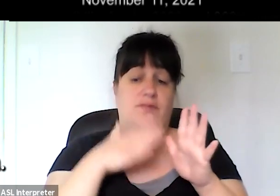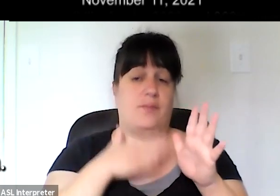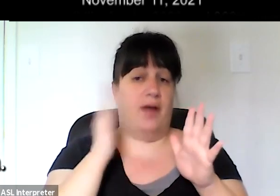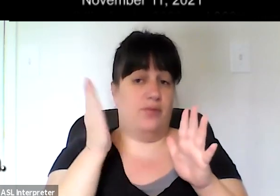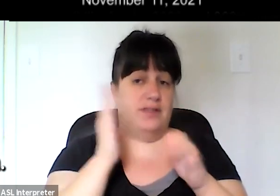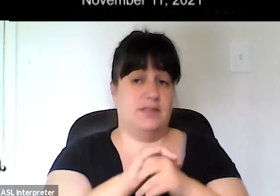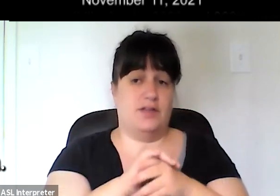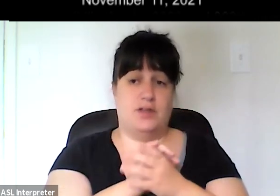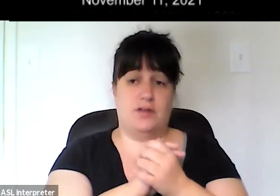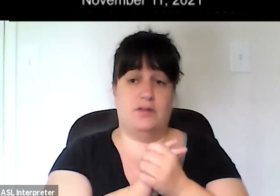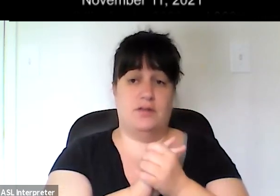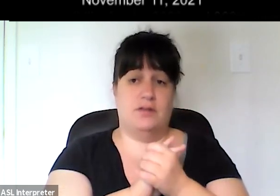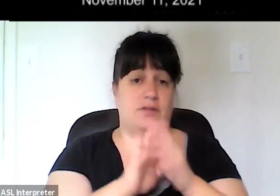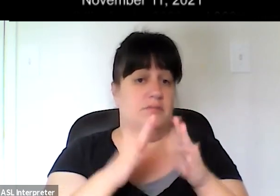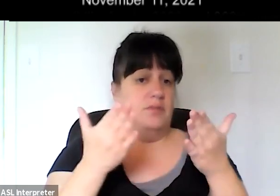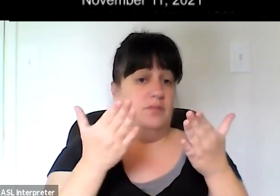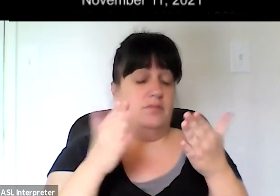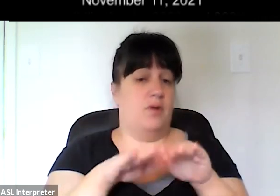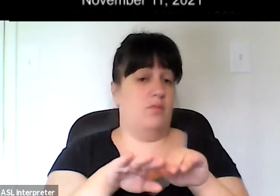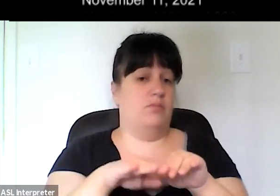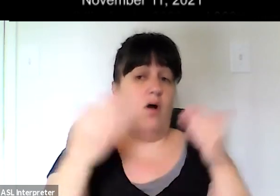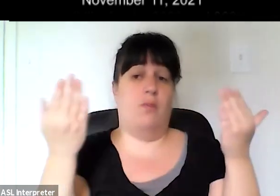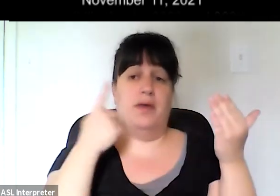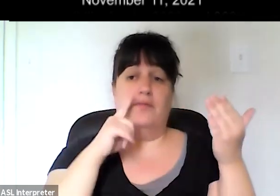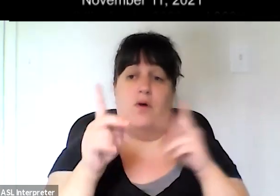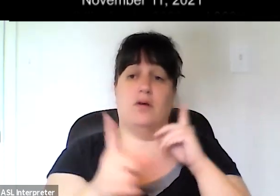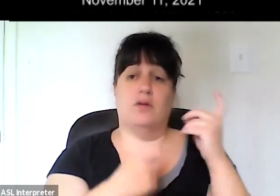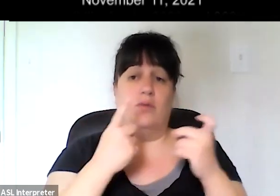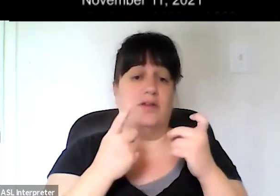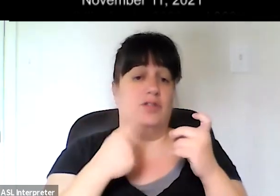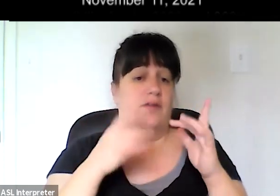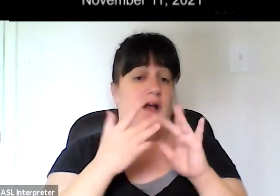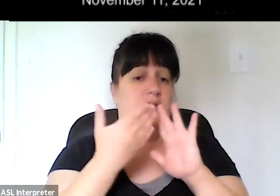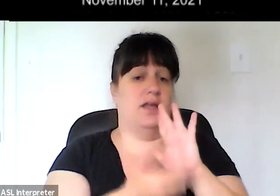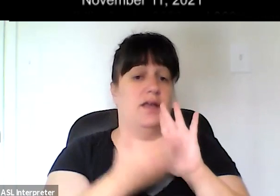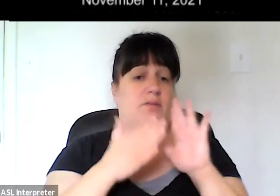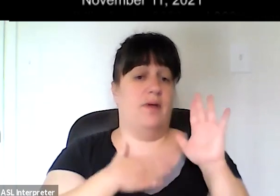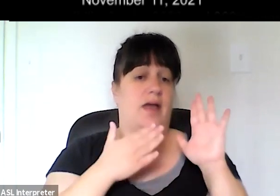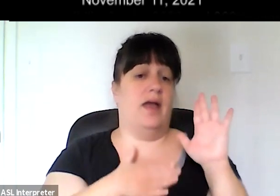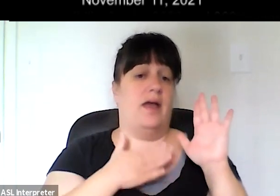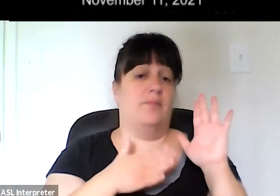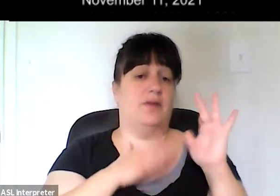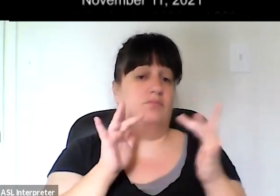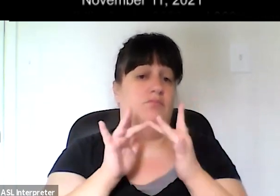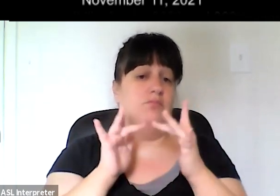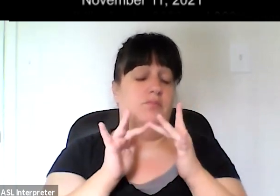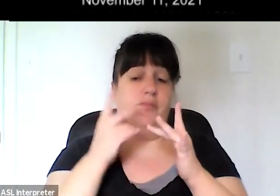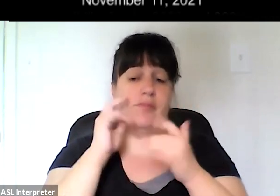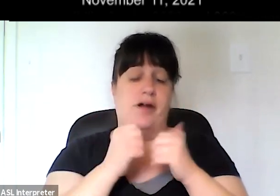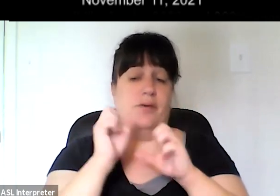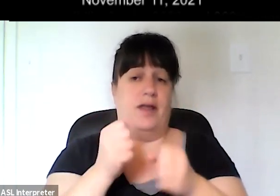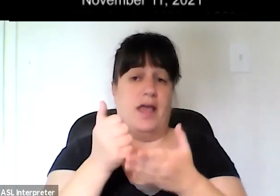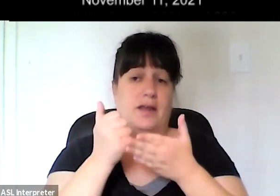presentation. I'm open to any questions, and my contact details are over here. I'd be very happy to get in touch and see how I can